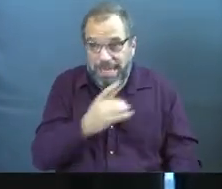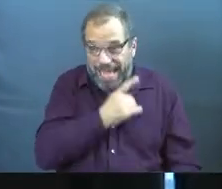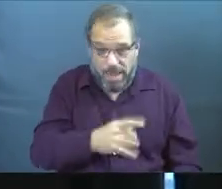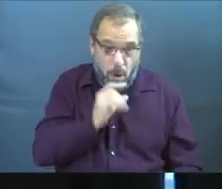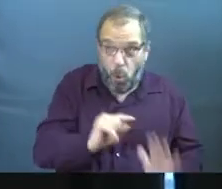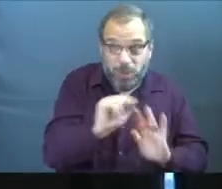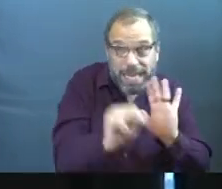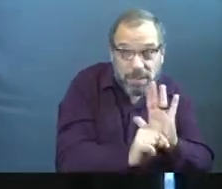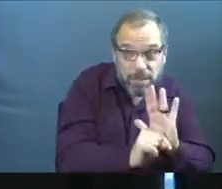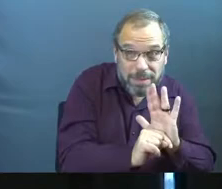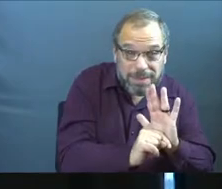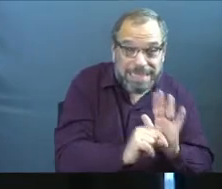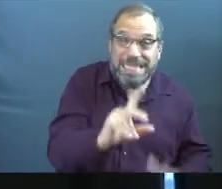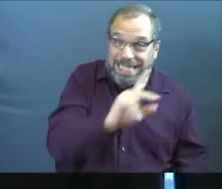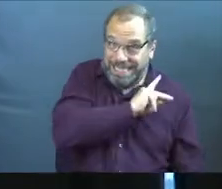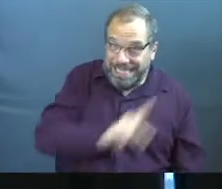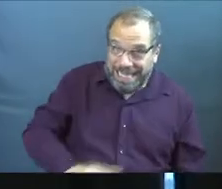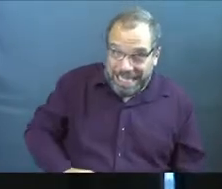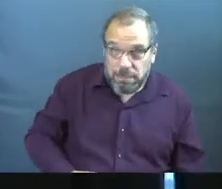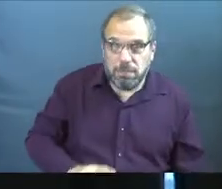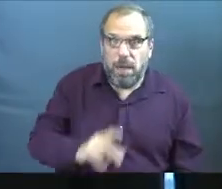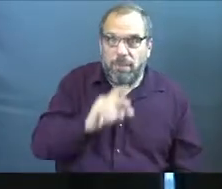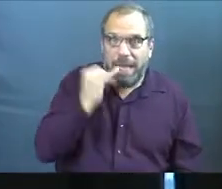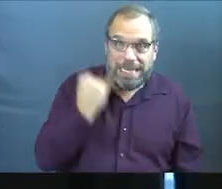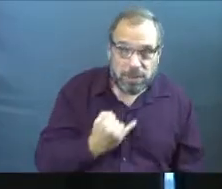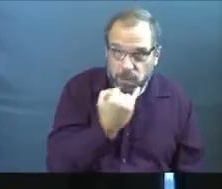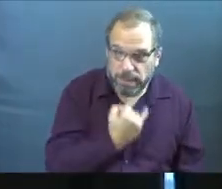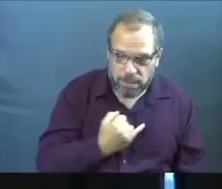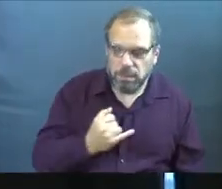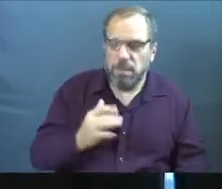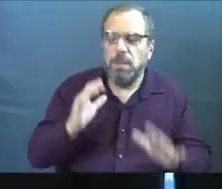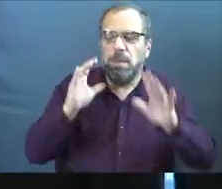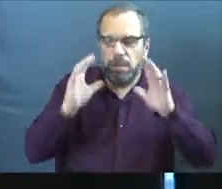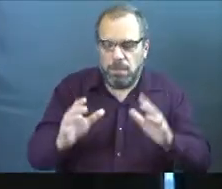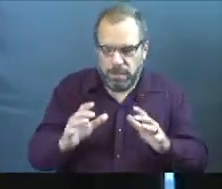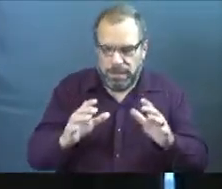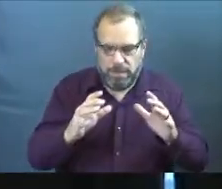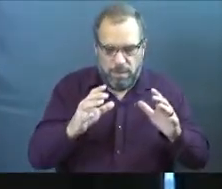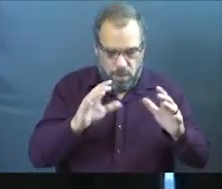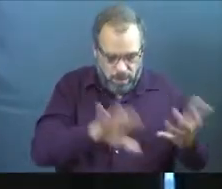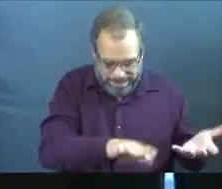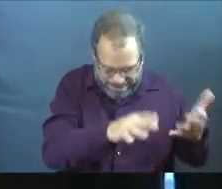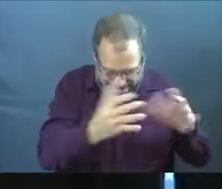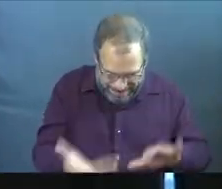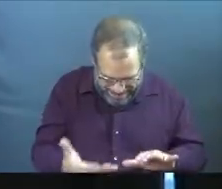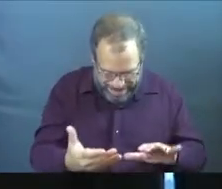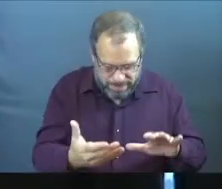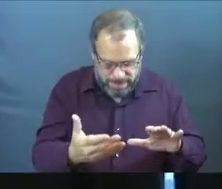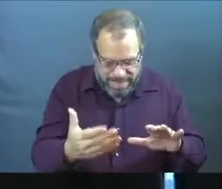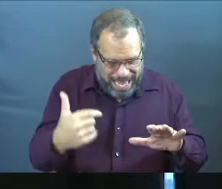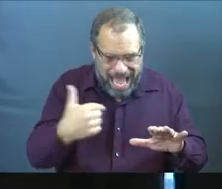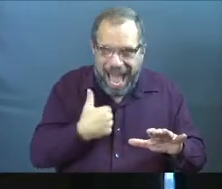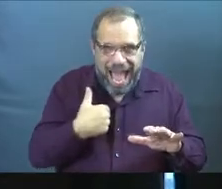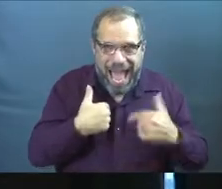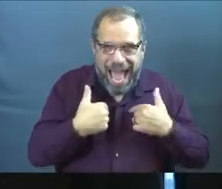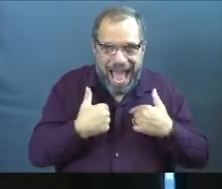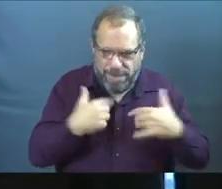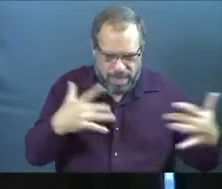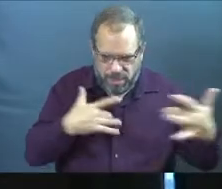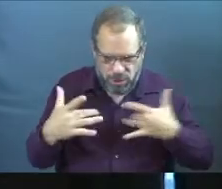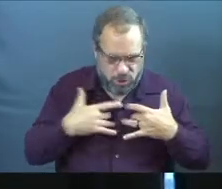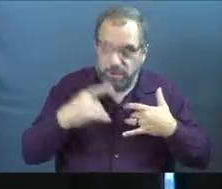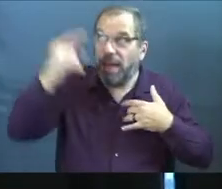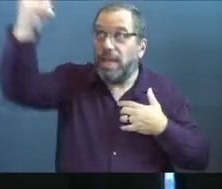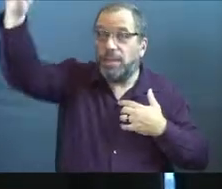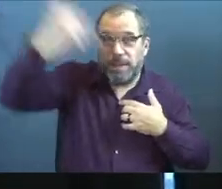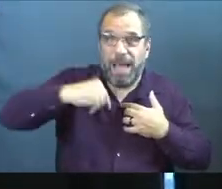Old Testament, he's back here before Jesus. He's like, hey, just so you know, when somebody leaves me, when my child left me, I'm not concerned about him